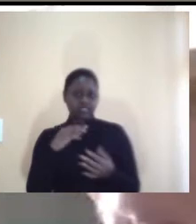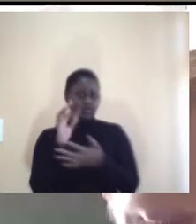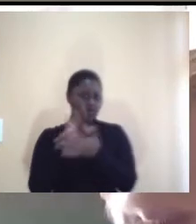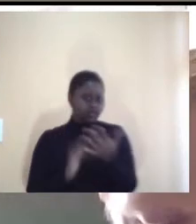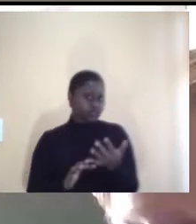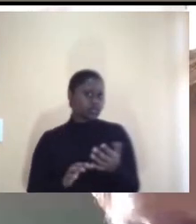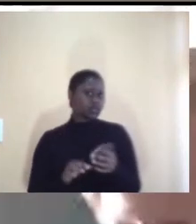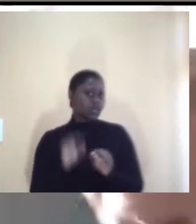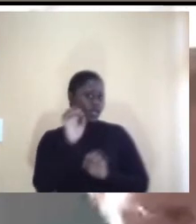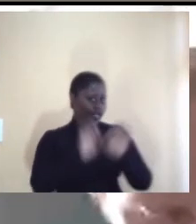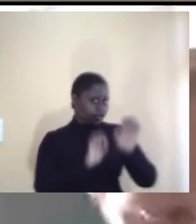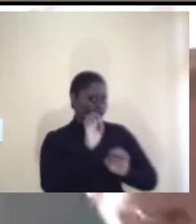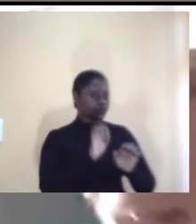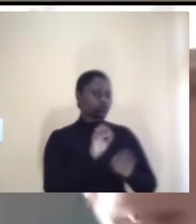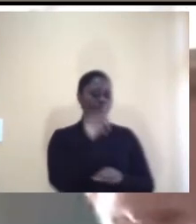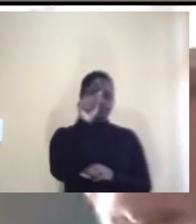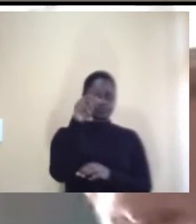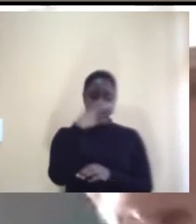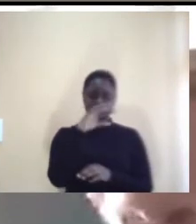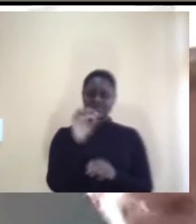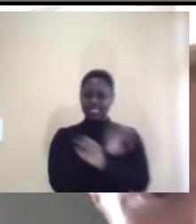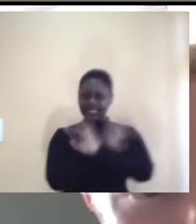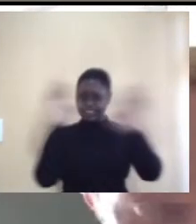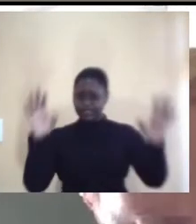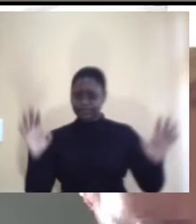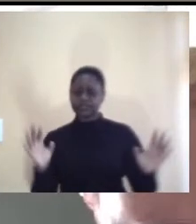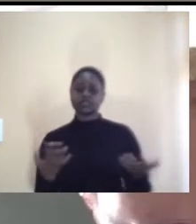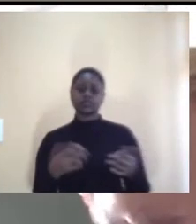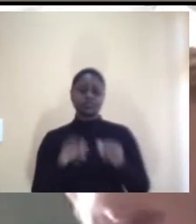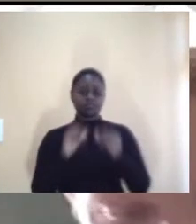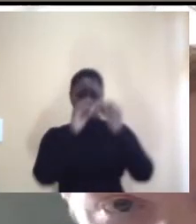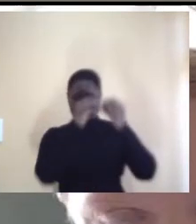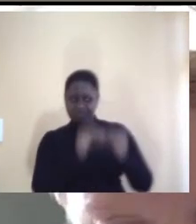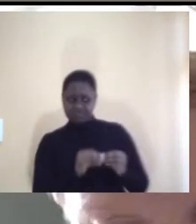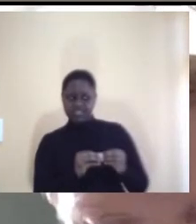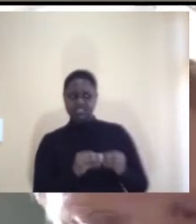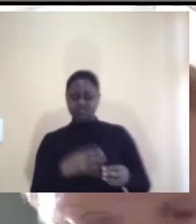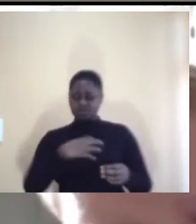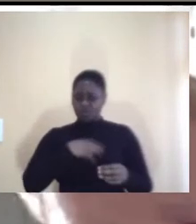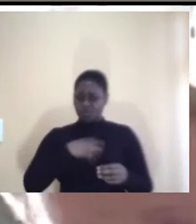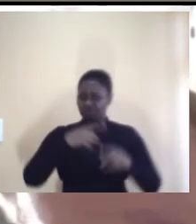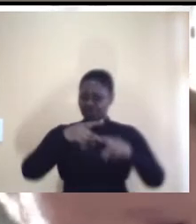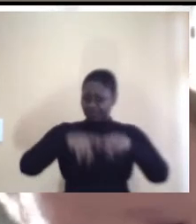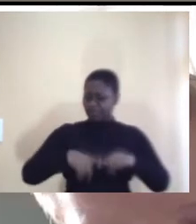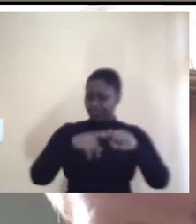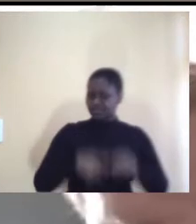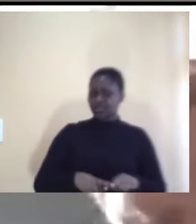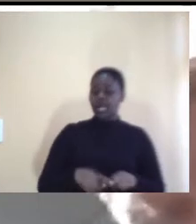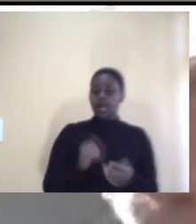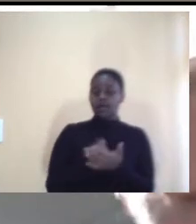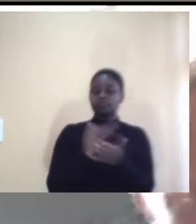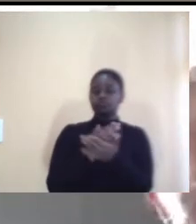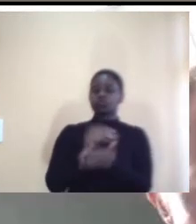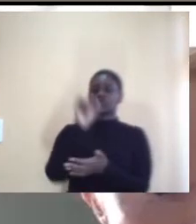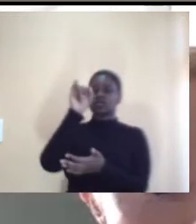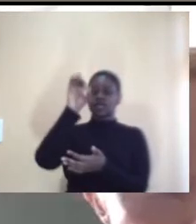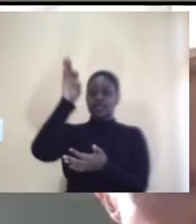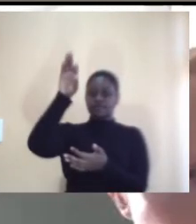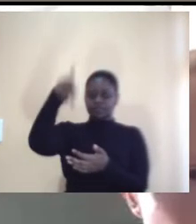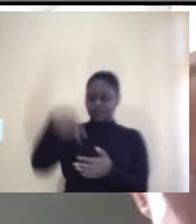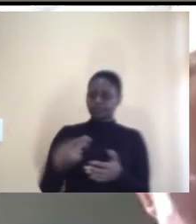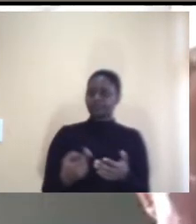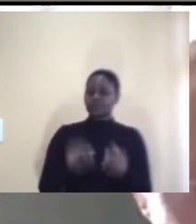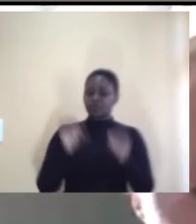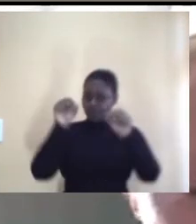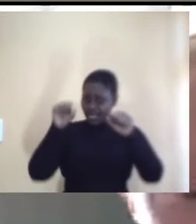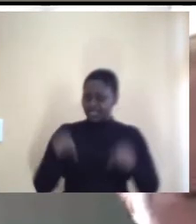interventions by the ANC-led government, it becomes clear that there is a pattern of creating dependency on the state. I'm sure the IFP and many others will agree with me on this one,